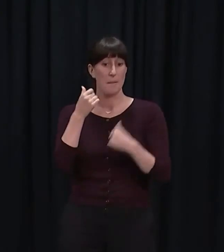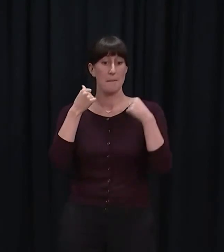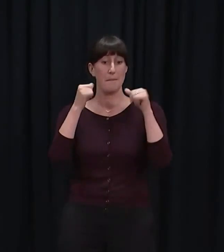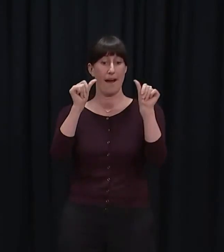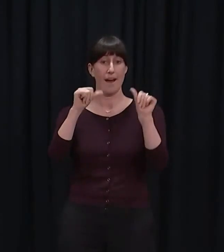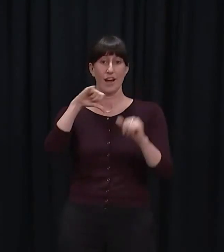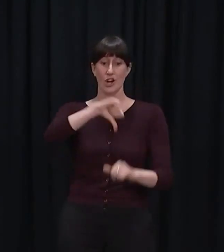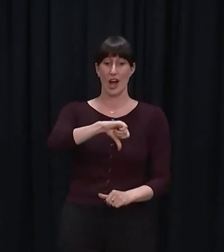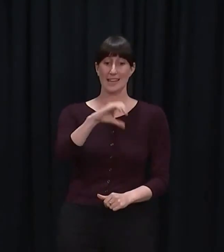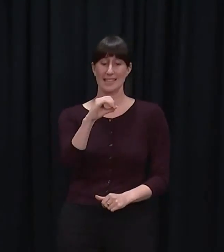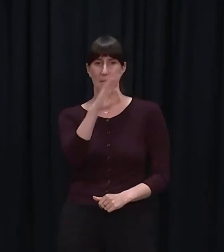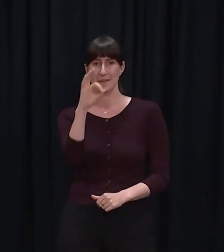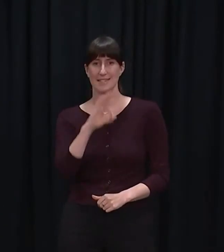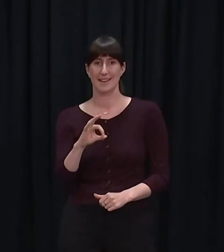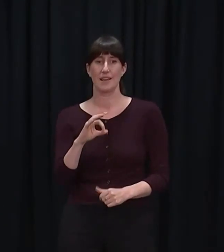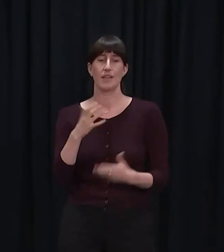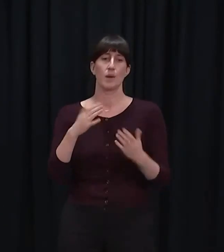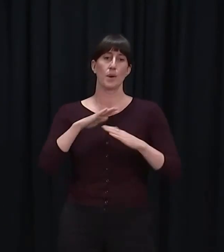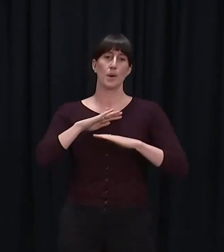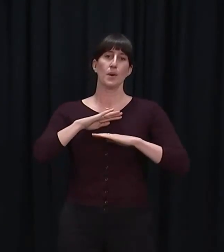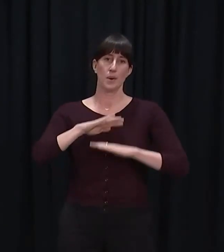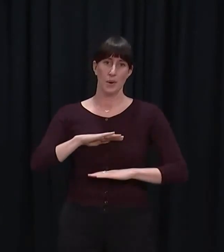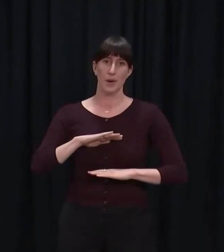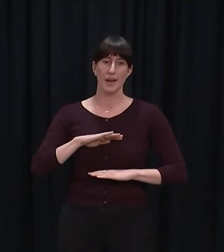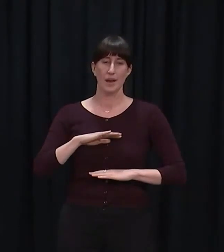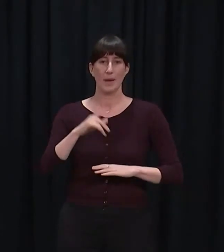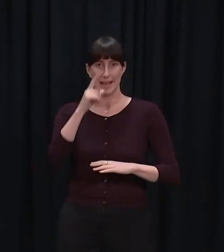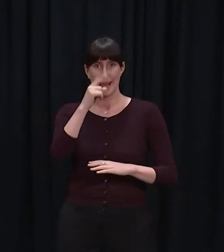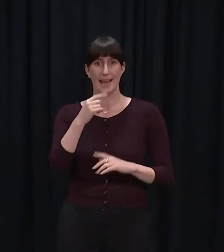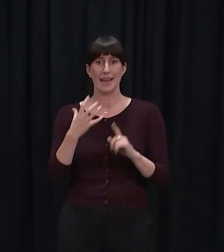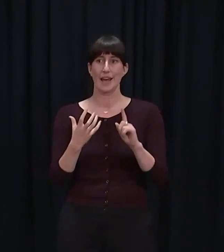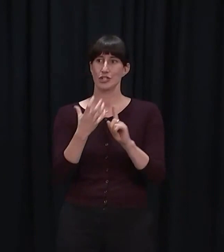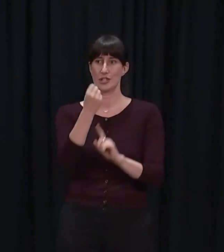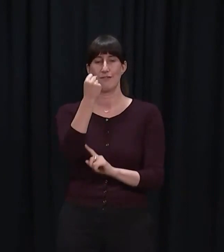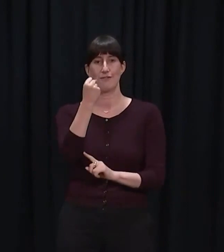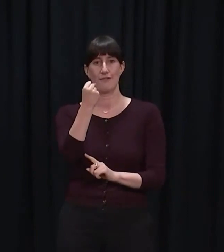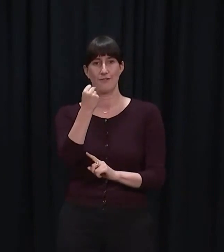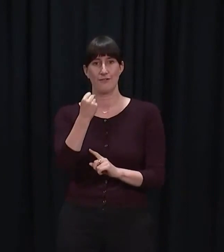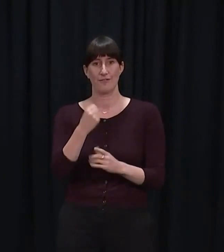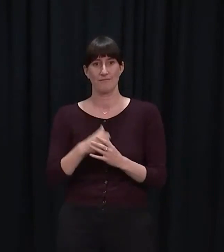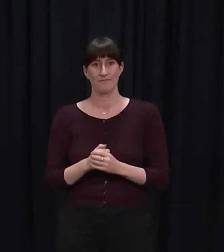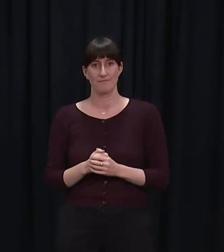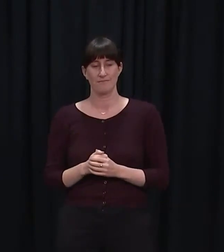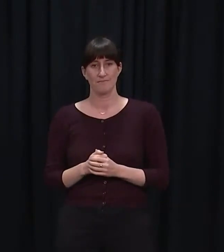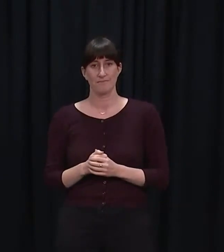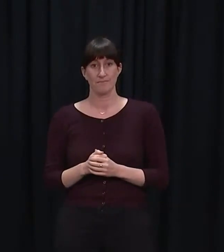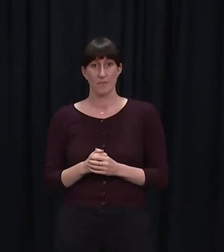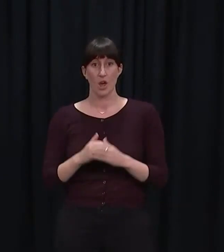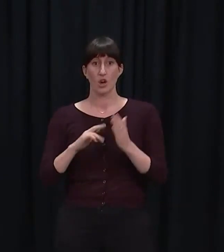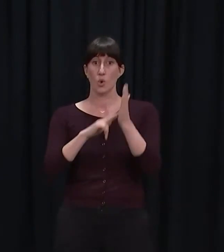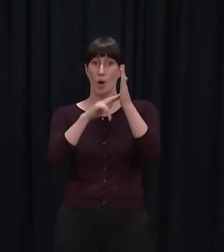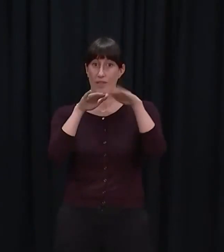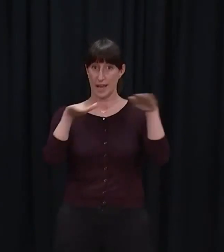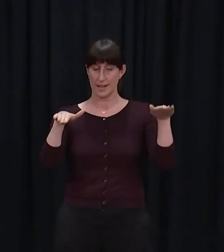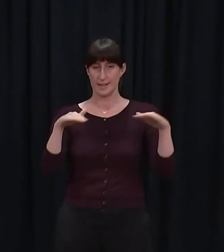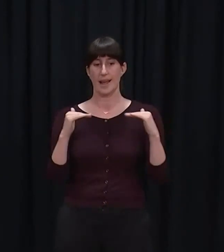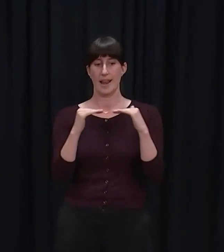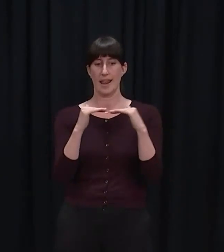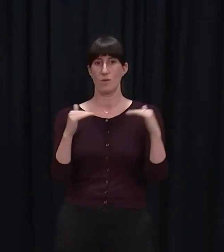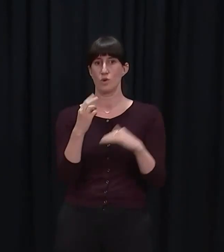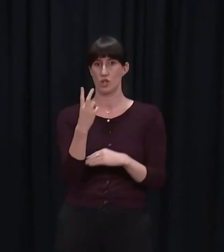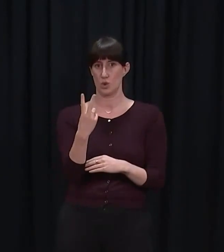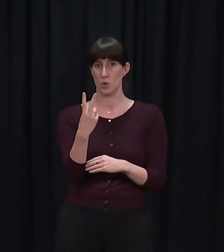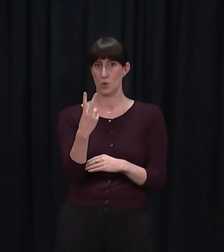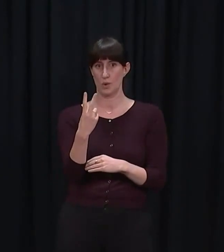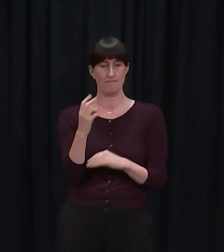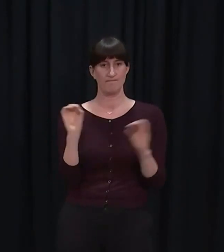the sooner we will all have certainty that it is an achievable goal. Northland remains at alert level 2 with no new cases reported there